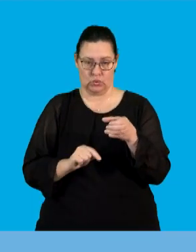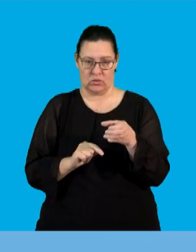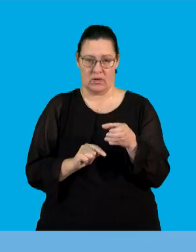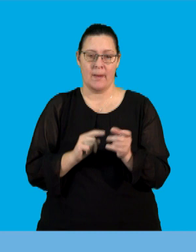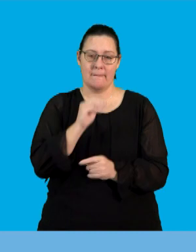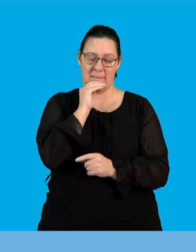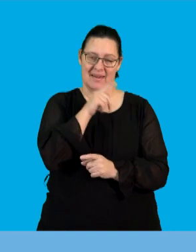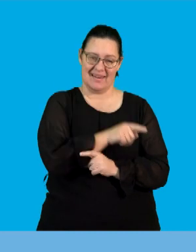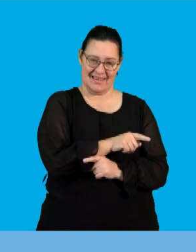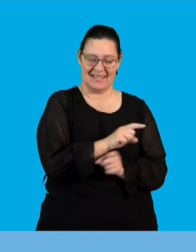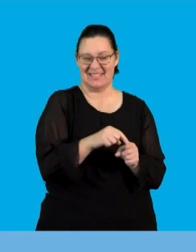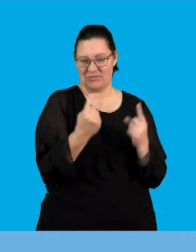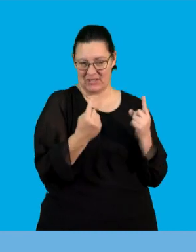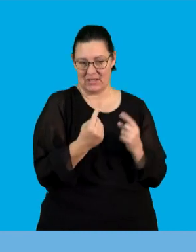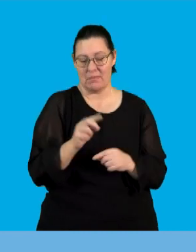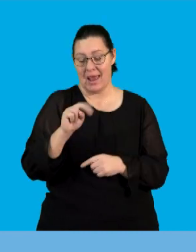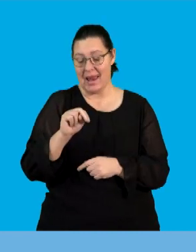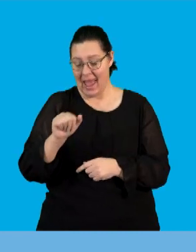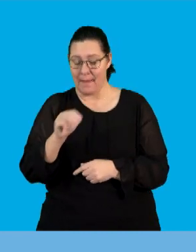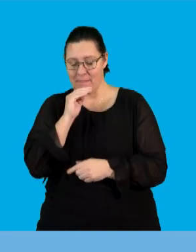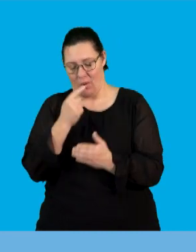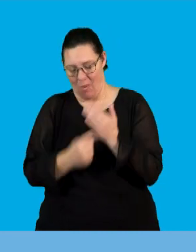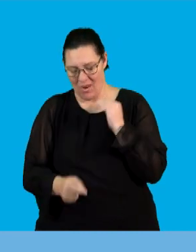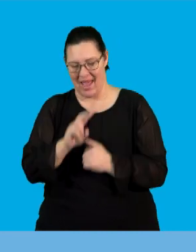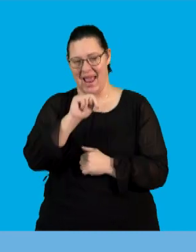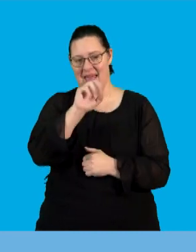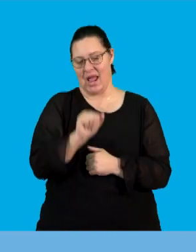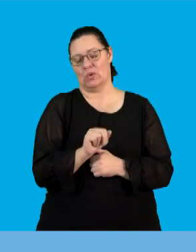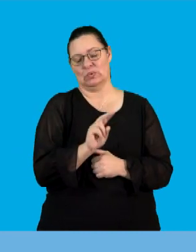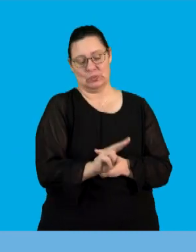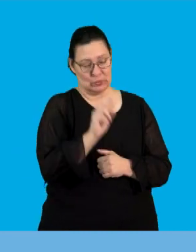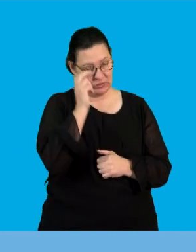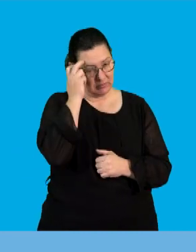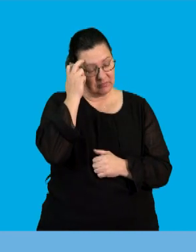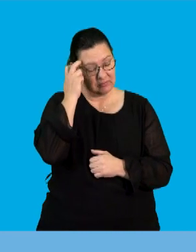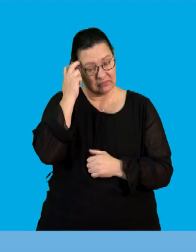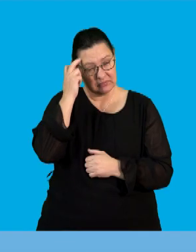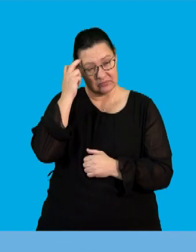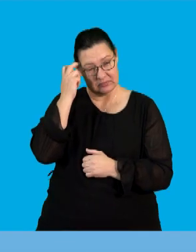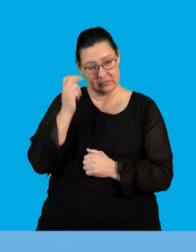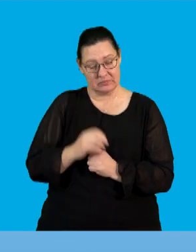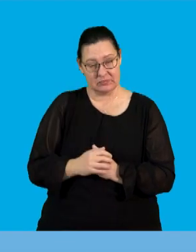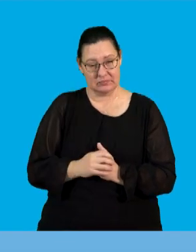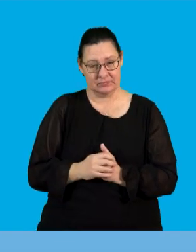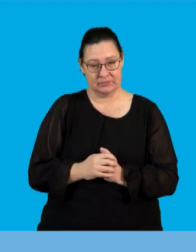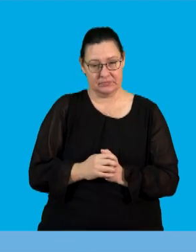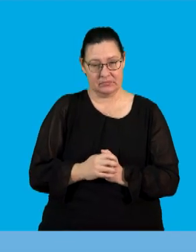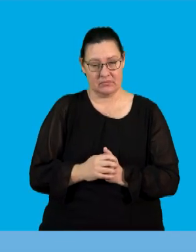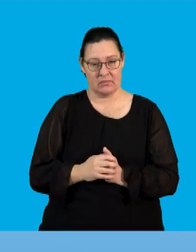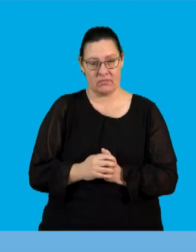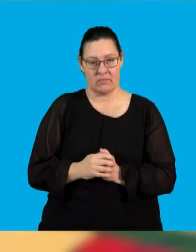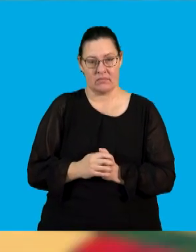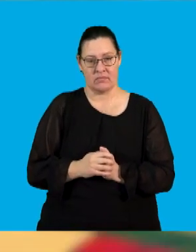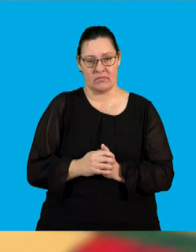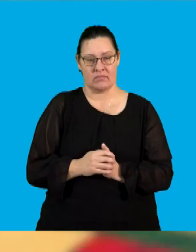2NaO, we would know that this particular this 2 means that we have 2 molecules of this compound. So it goes for